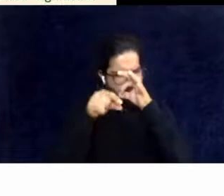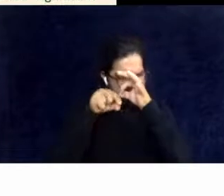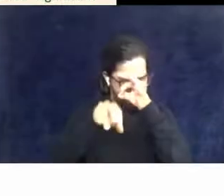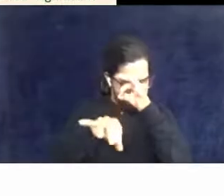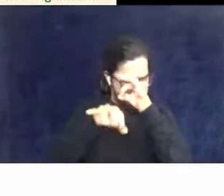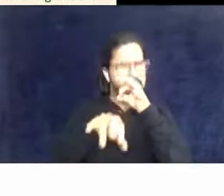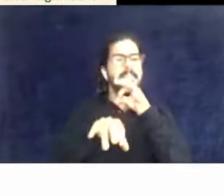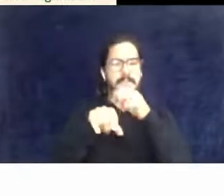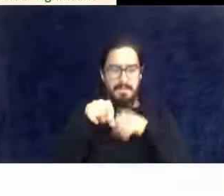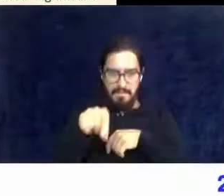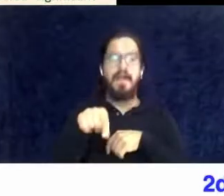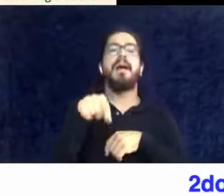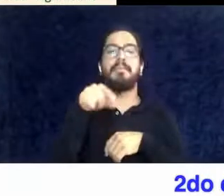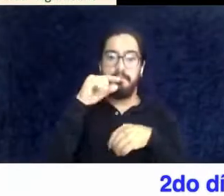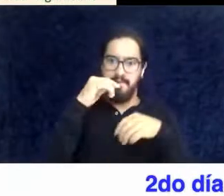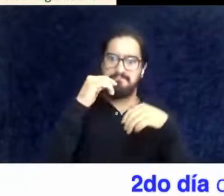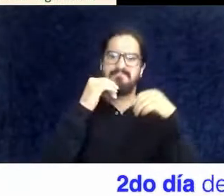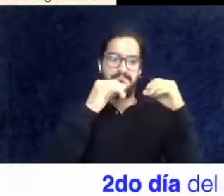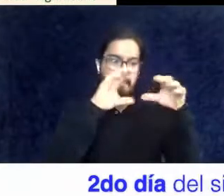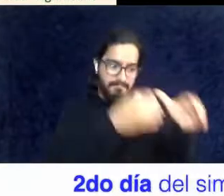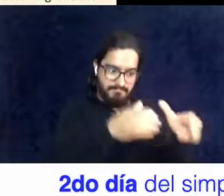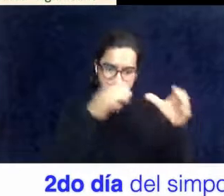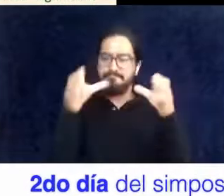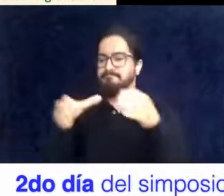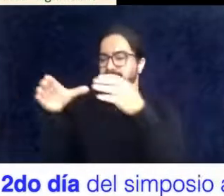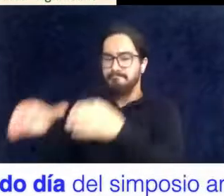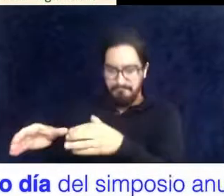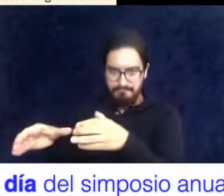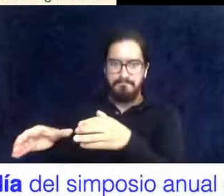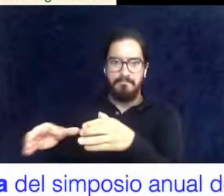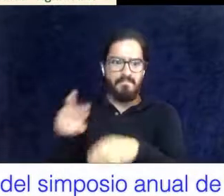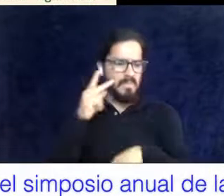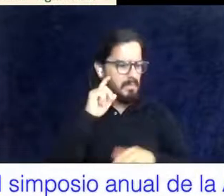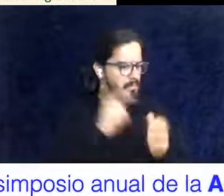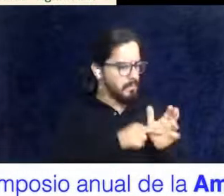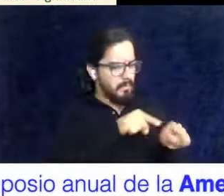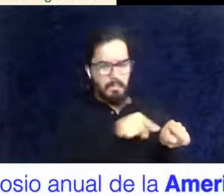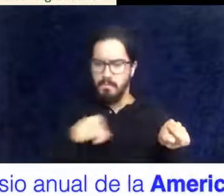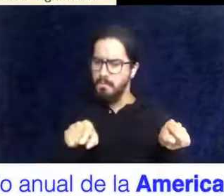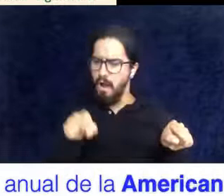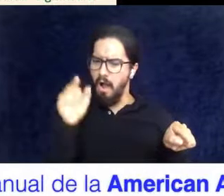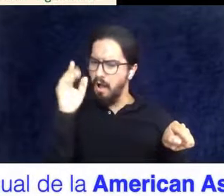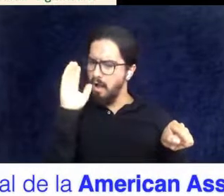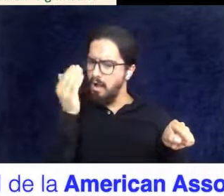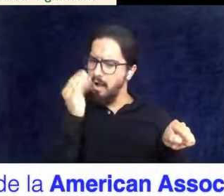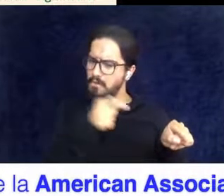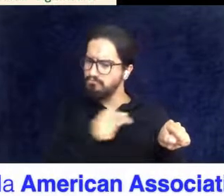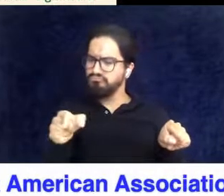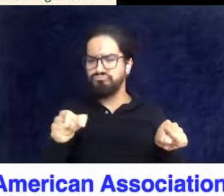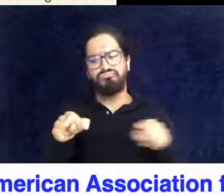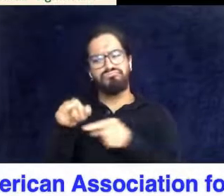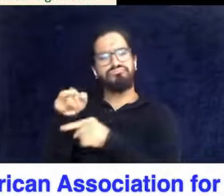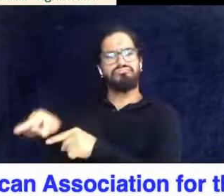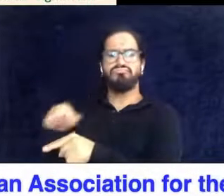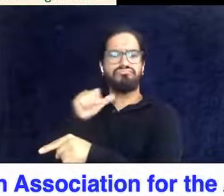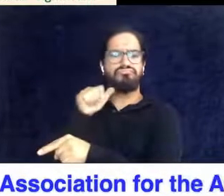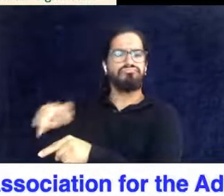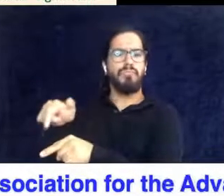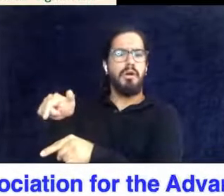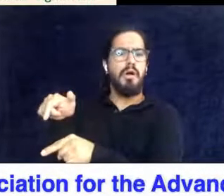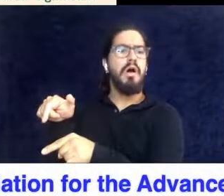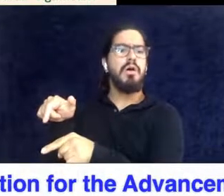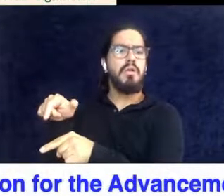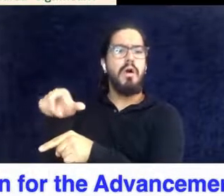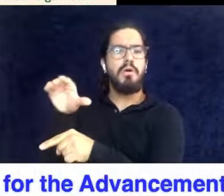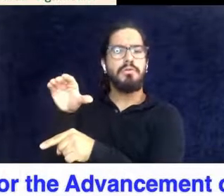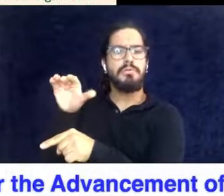A of the figure, we see similarities in the composition of rumen and hindgut, but not on cow phenotype. Nonetheless, when we